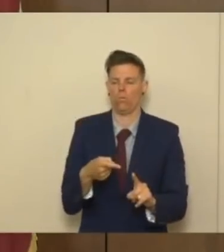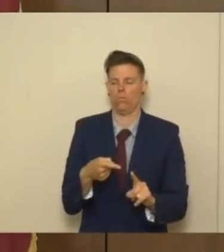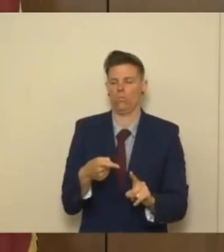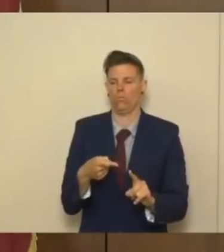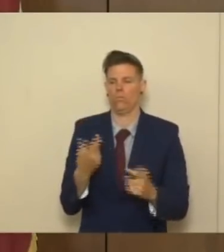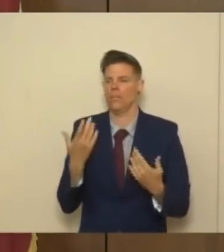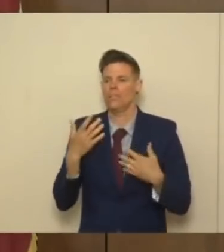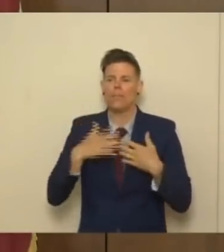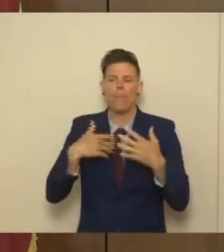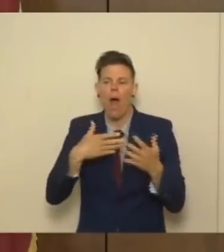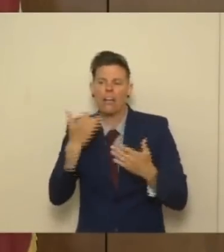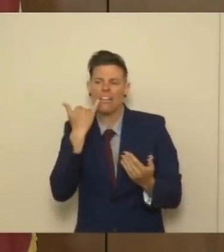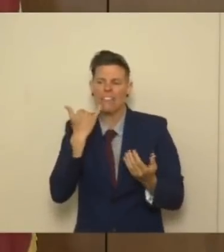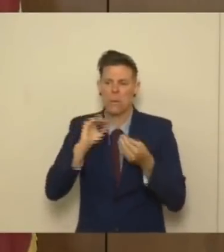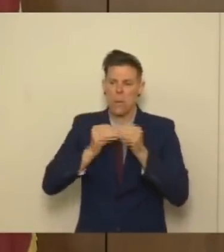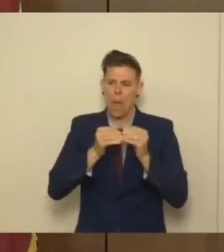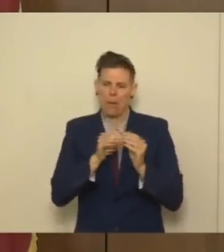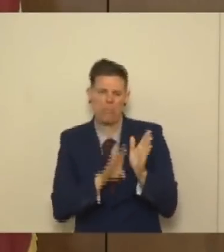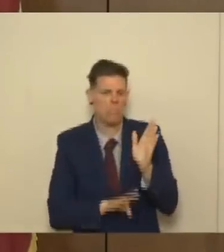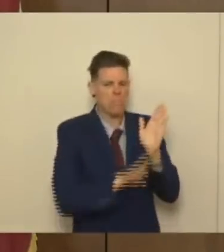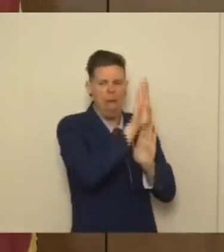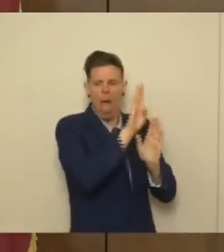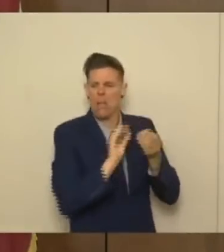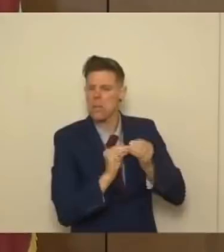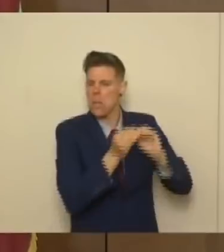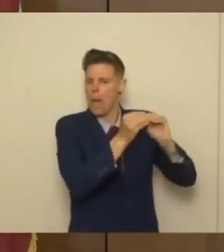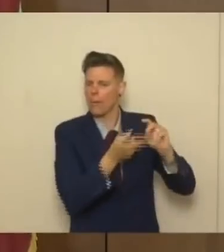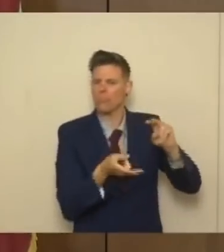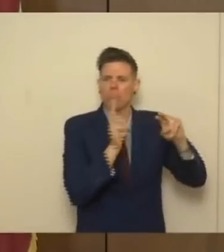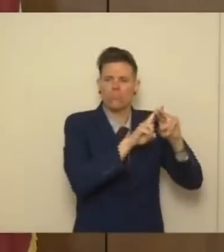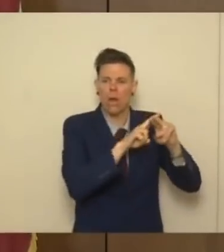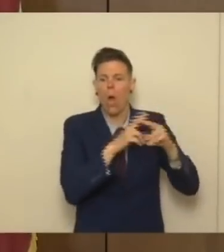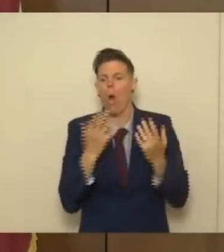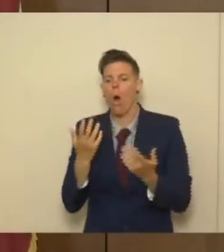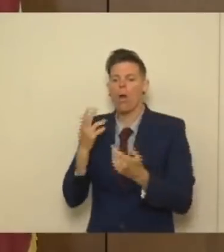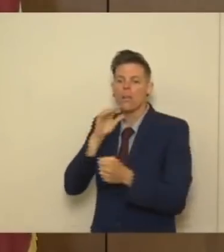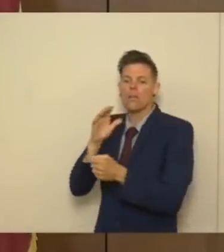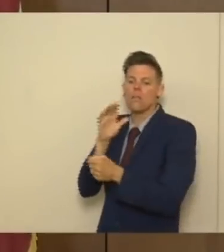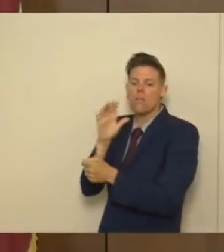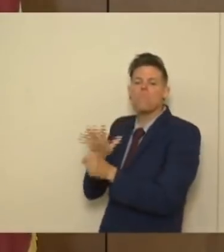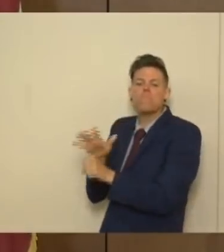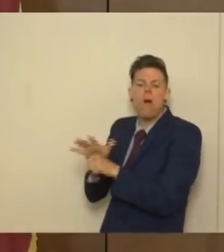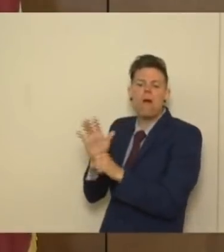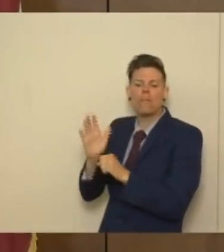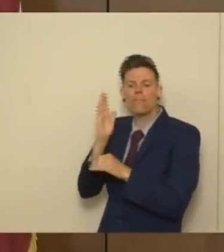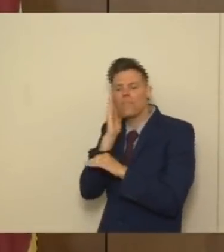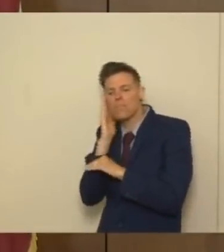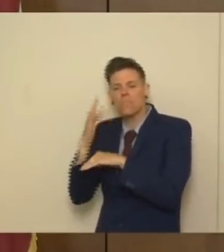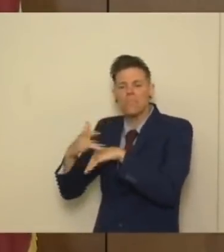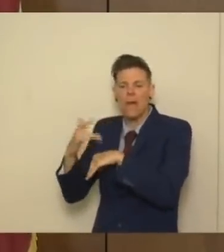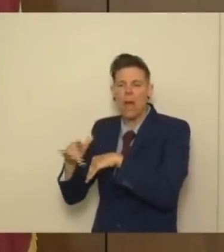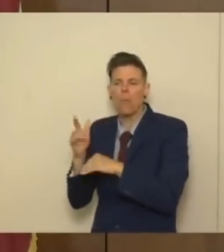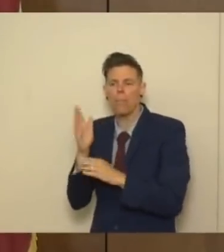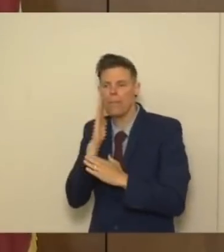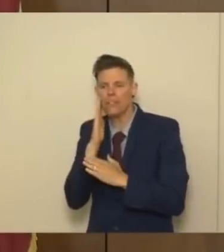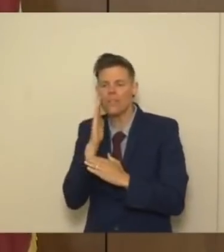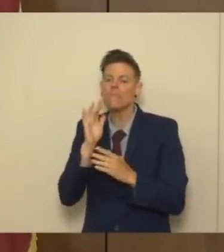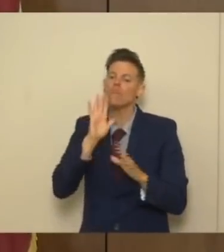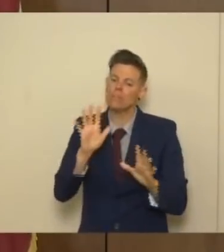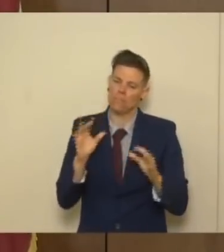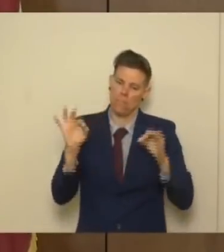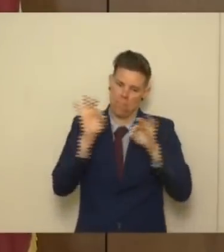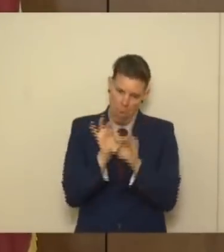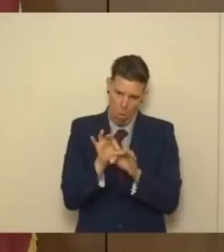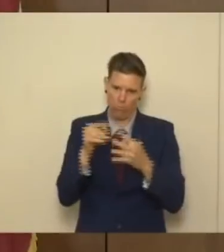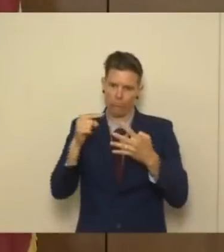good hospital capacity, and it is an important, valuable criteria that we look at, that we